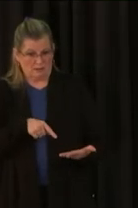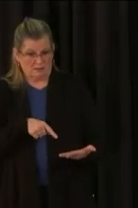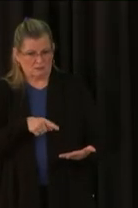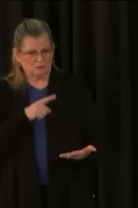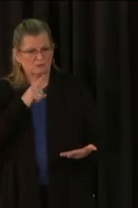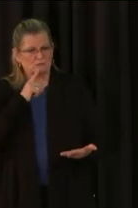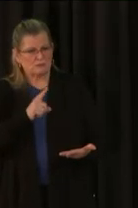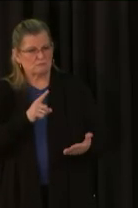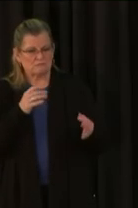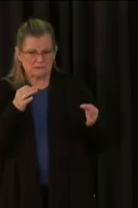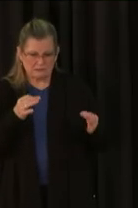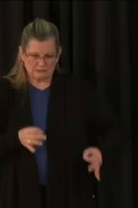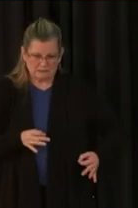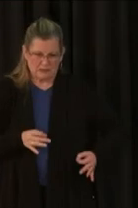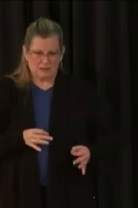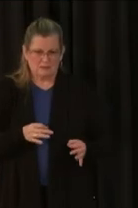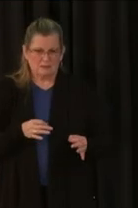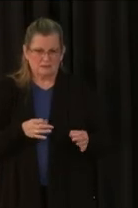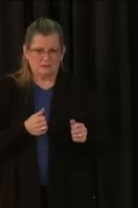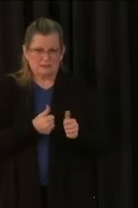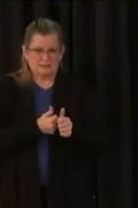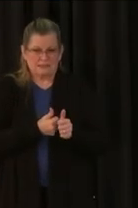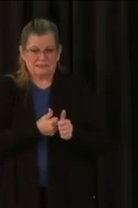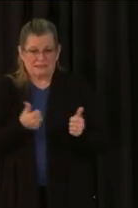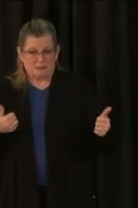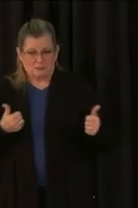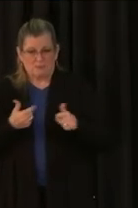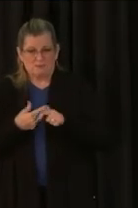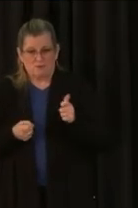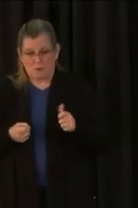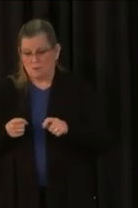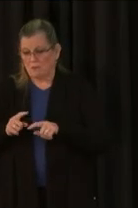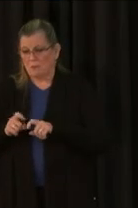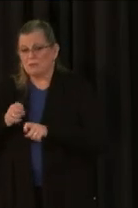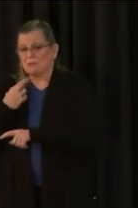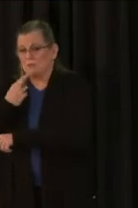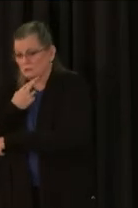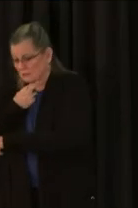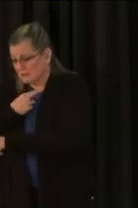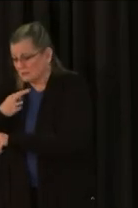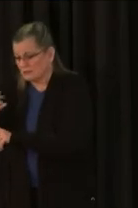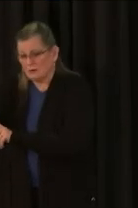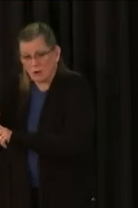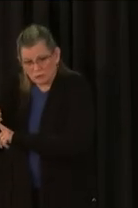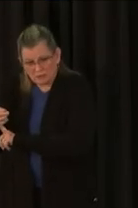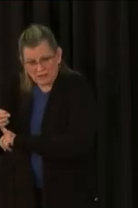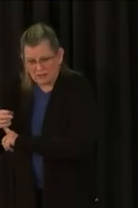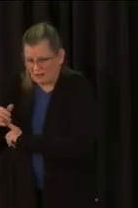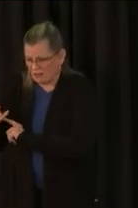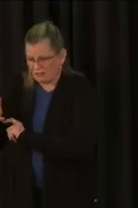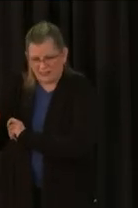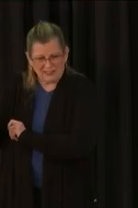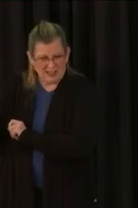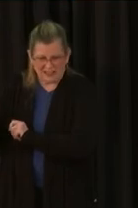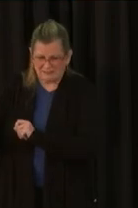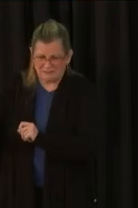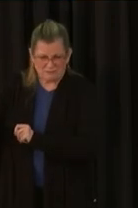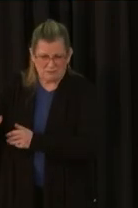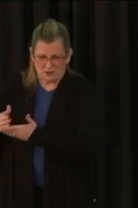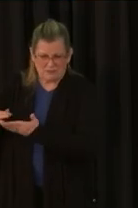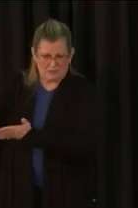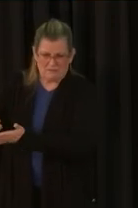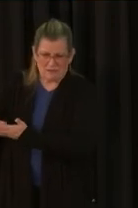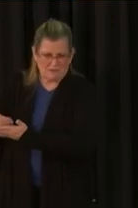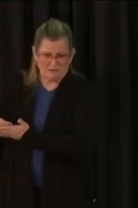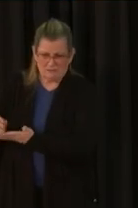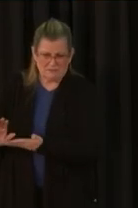was definitely a departure from what we've seen with the restaurant and the hotel and some of the other parts of this fund.